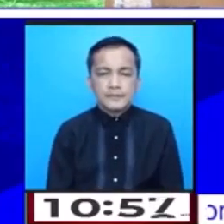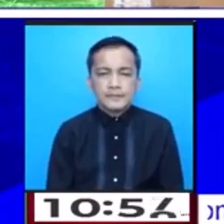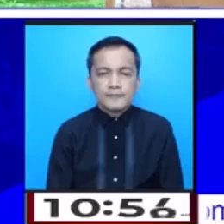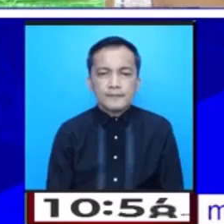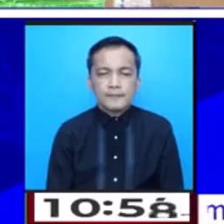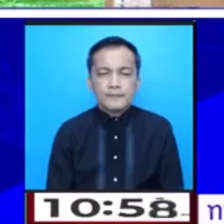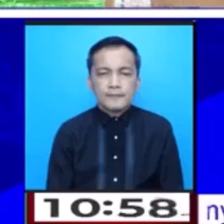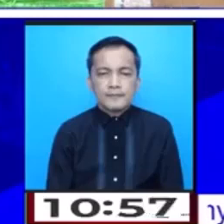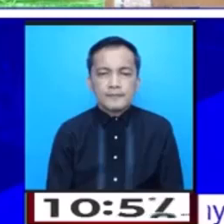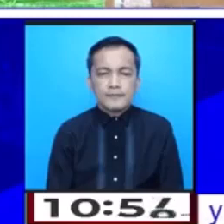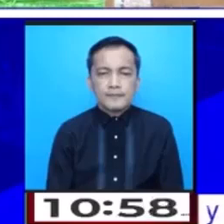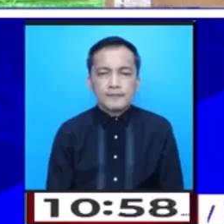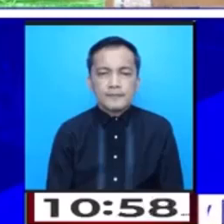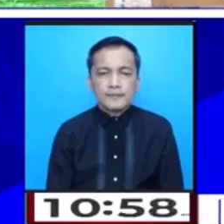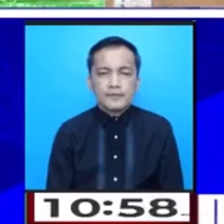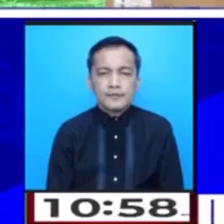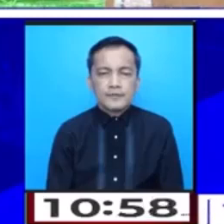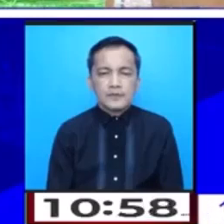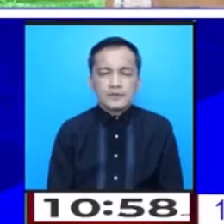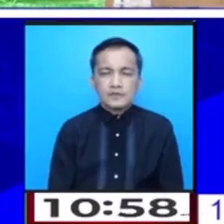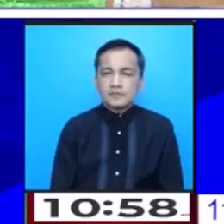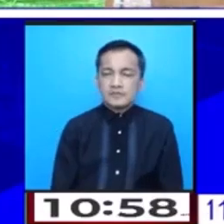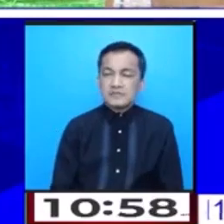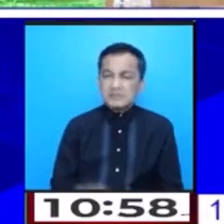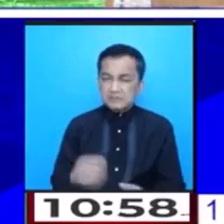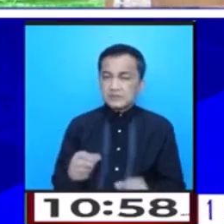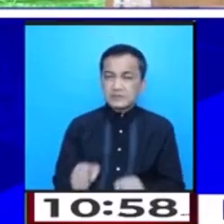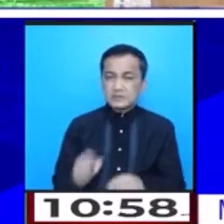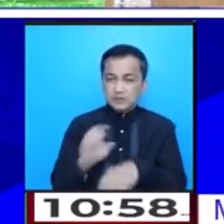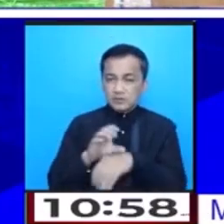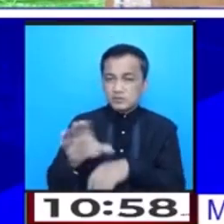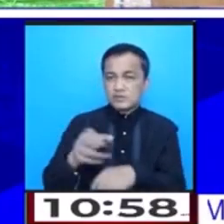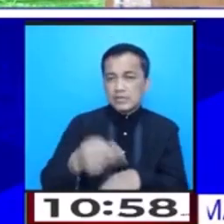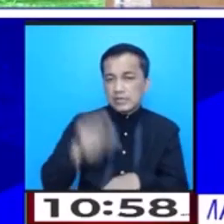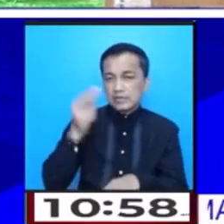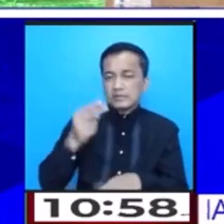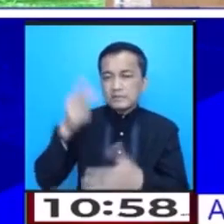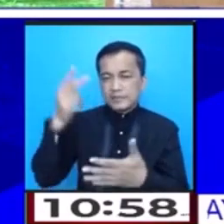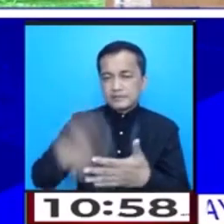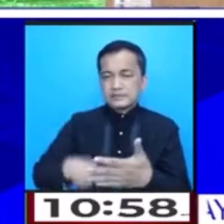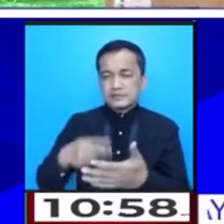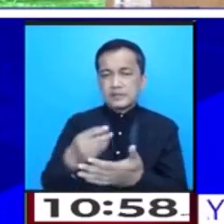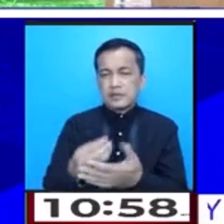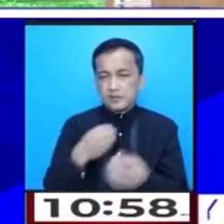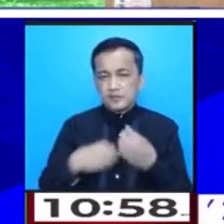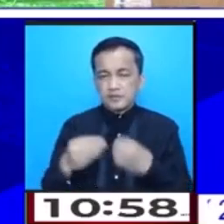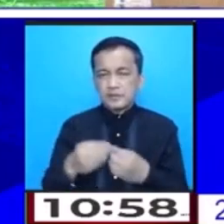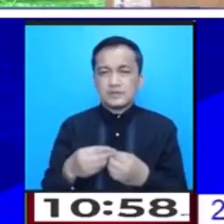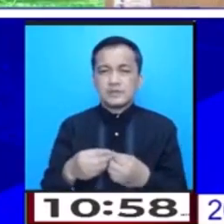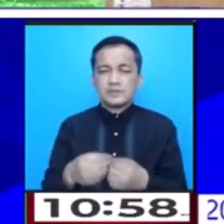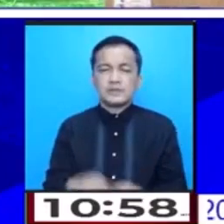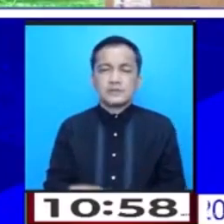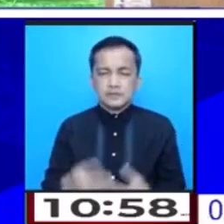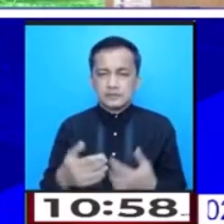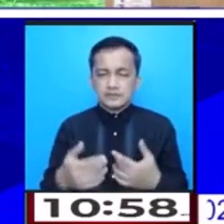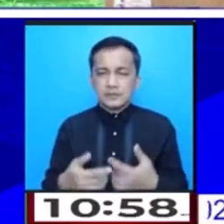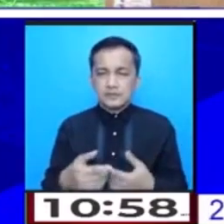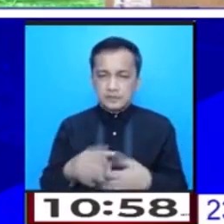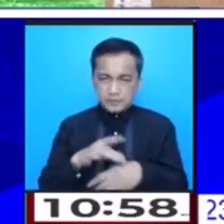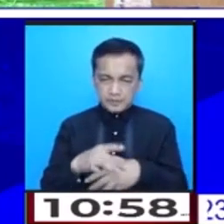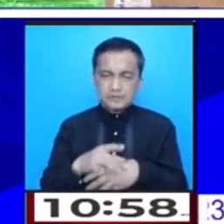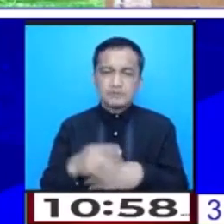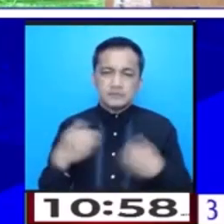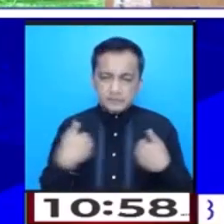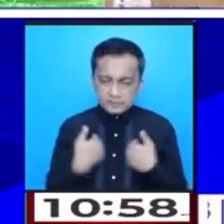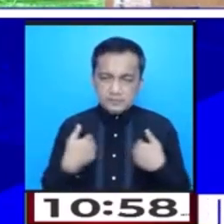high food prices, particularly for meat and or animal products, was due